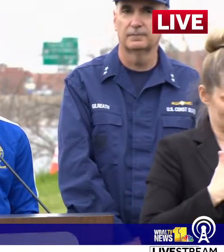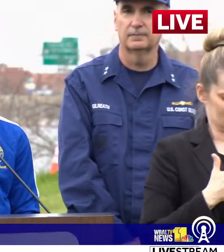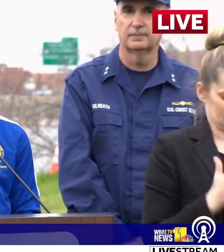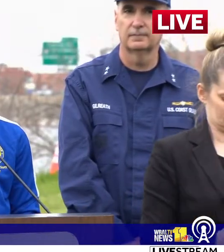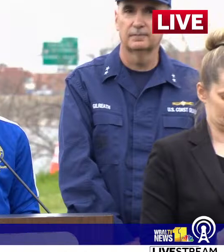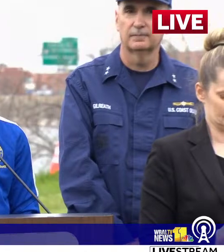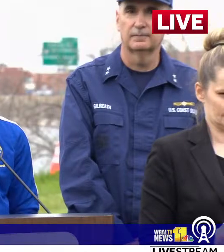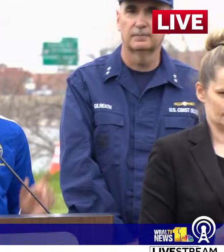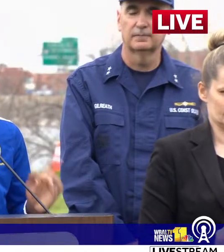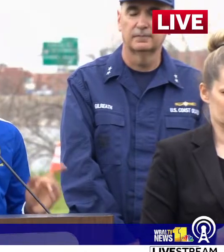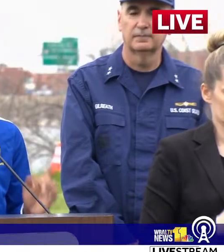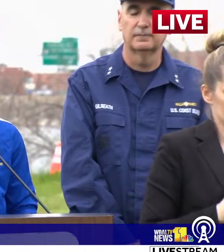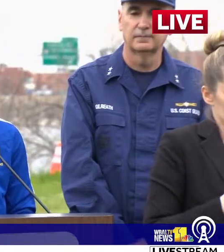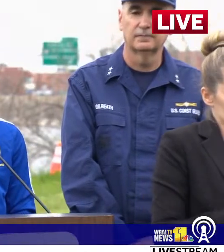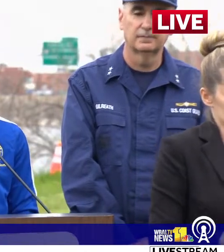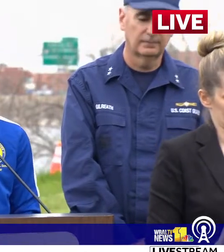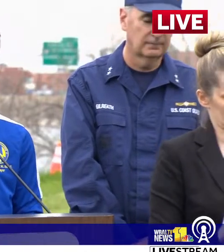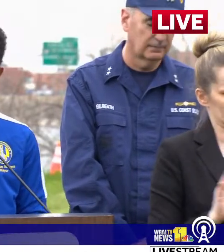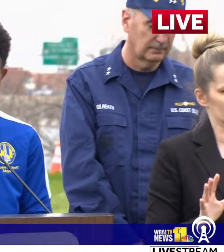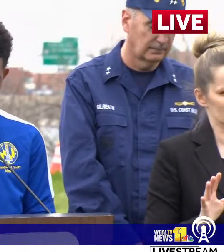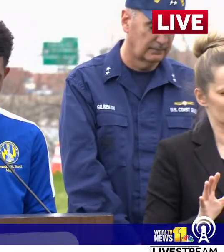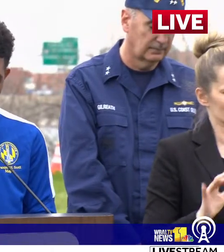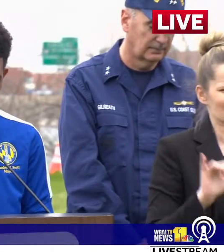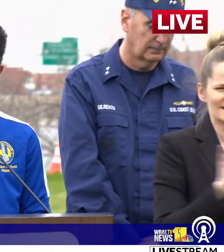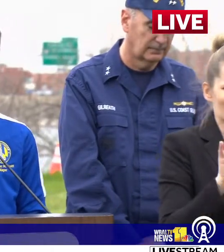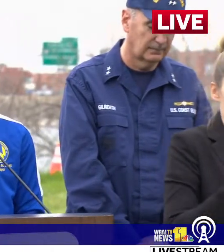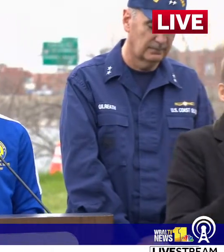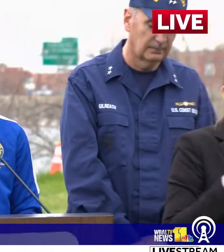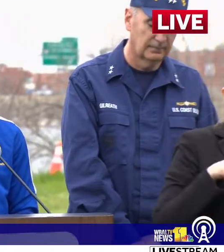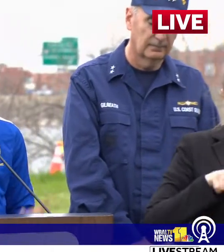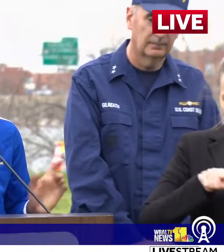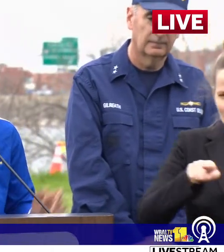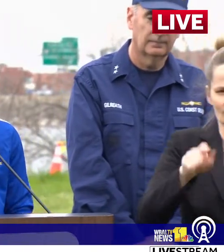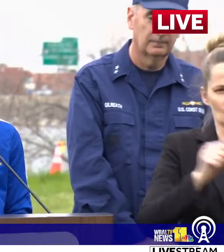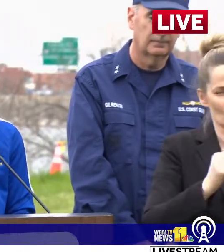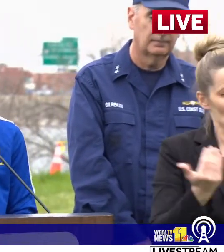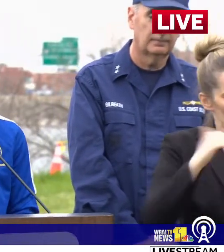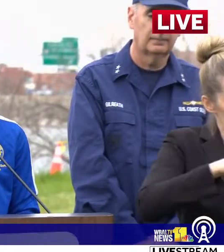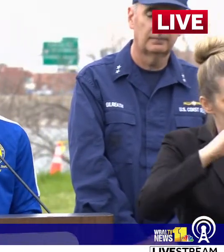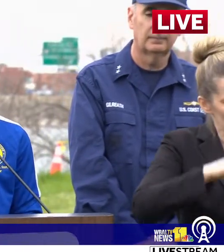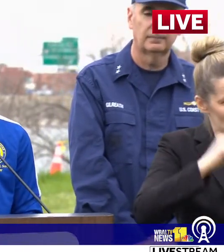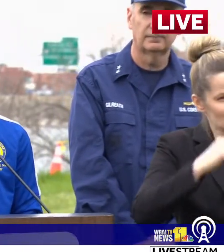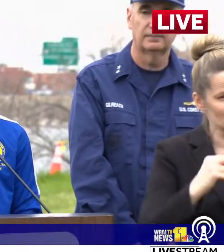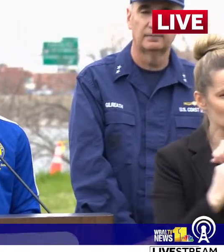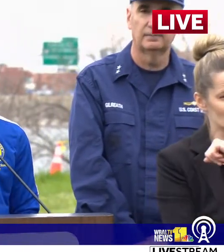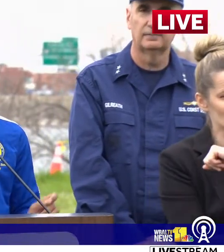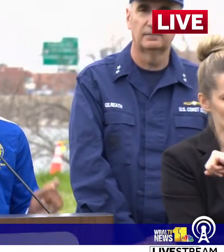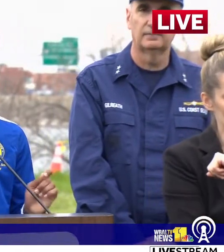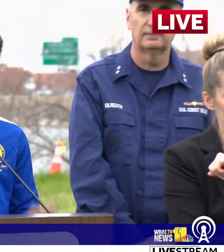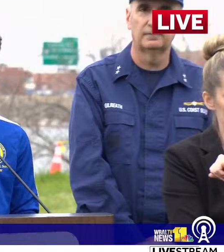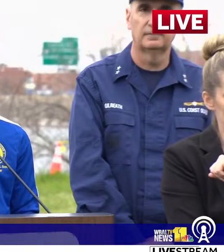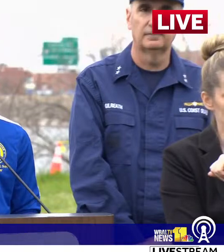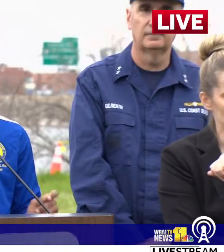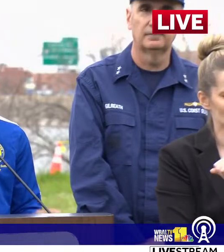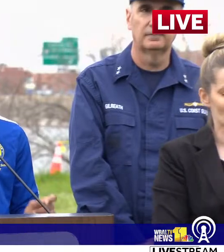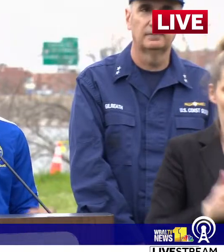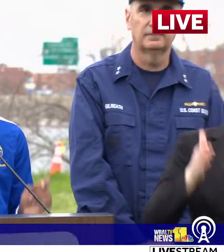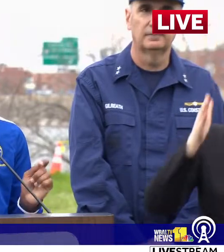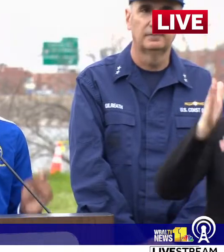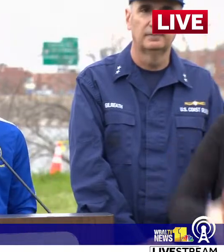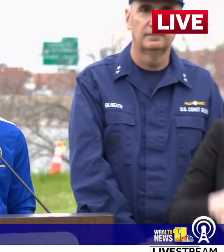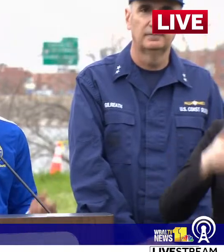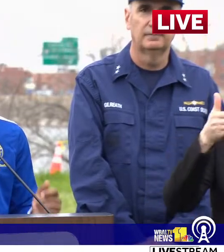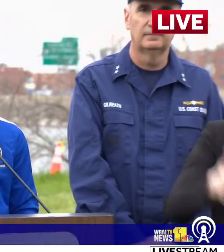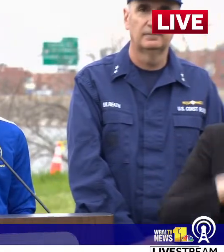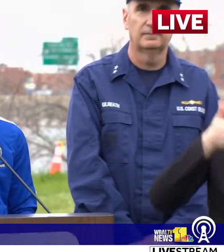we celebrate the reopening of the channel and the reopening of the bridge in the future. We will all be exhausted, but it will be worth